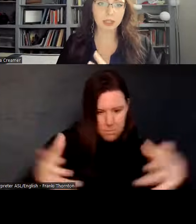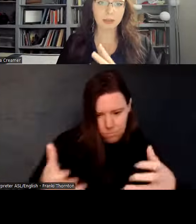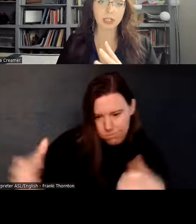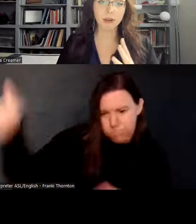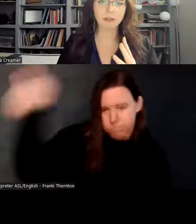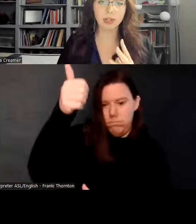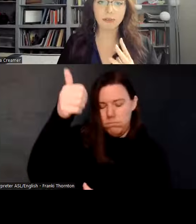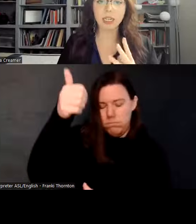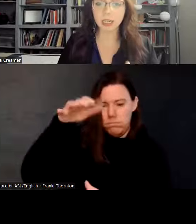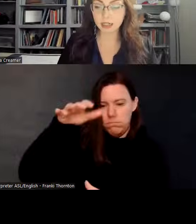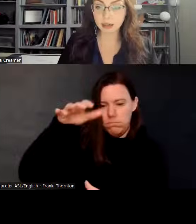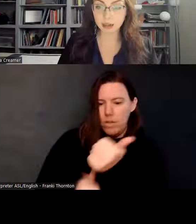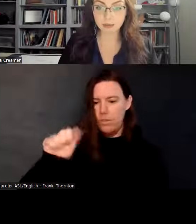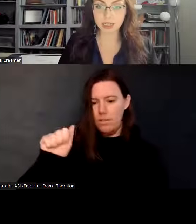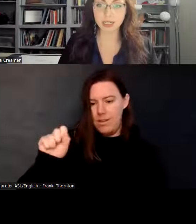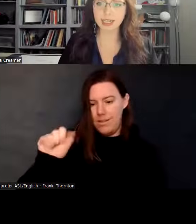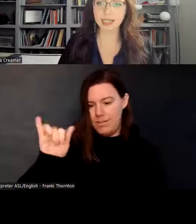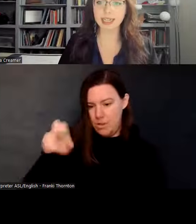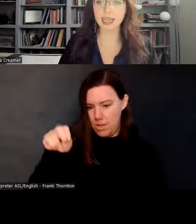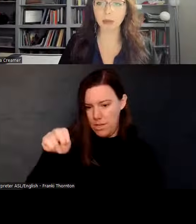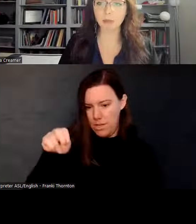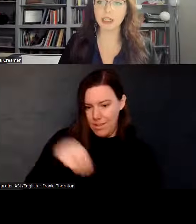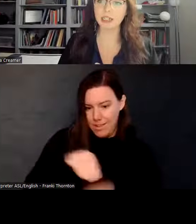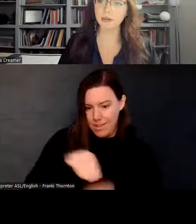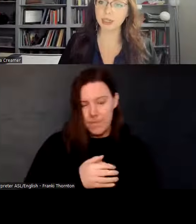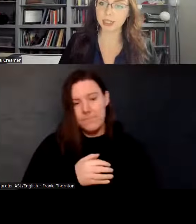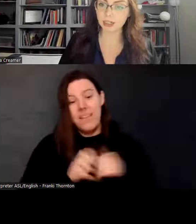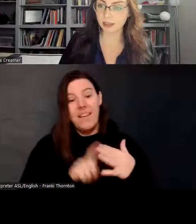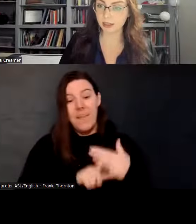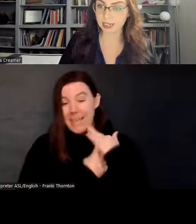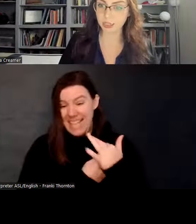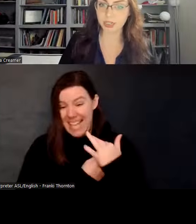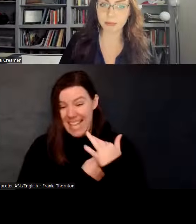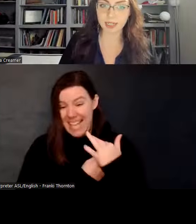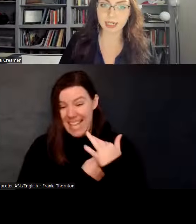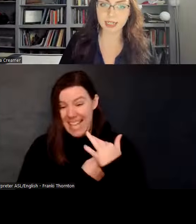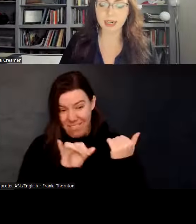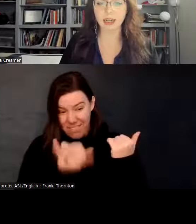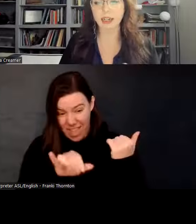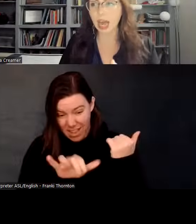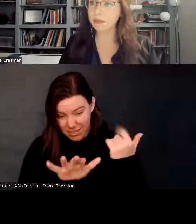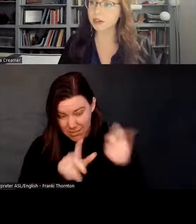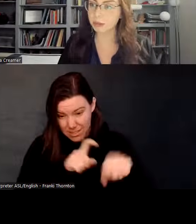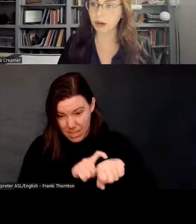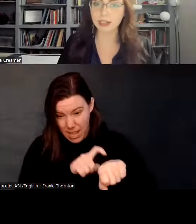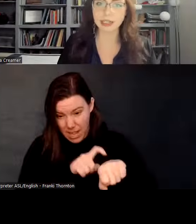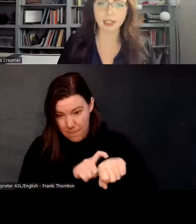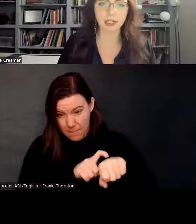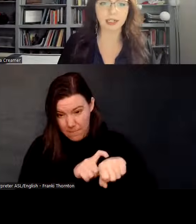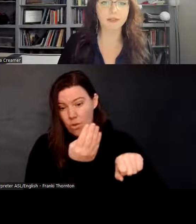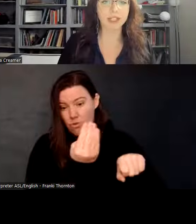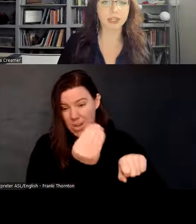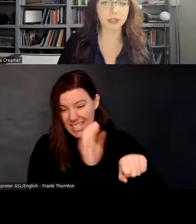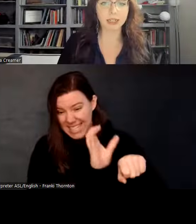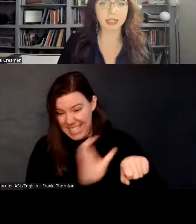Assyrian period, which is from the very beginning of Assyrian state establishment in the 14th century BCE to the collapse of the Bronze Age